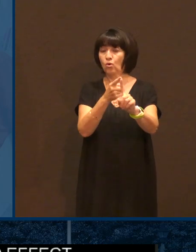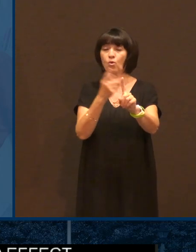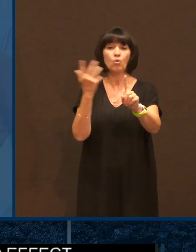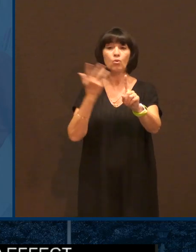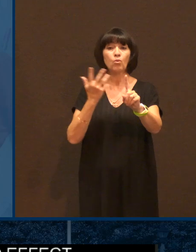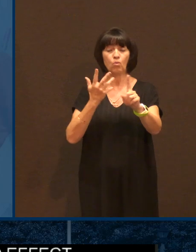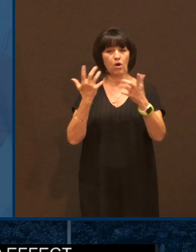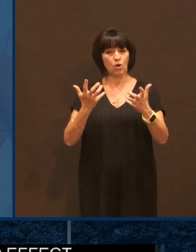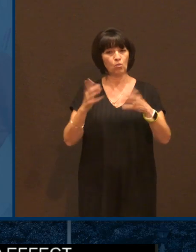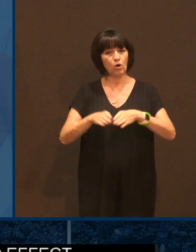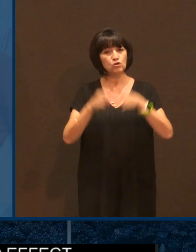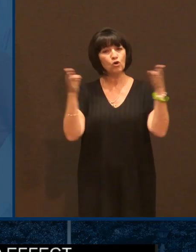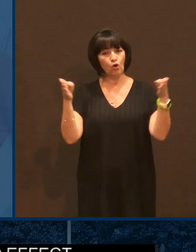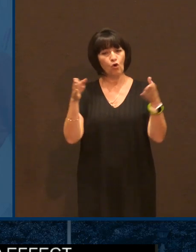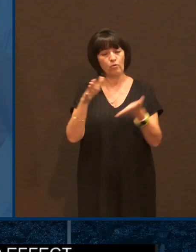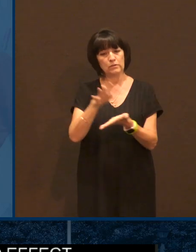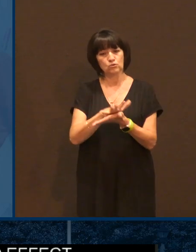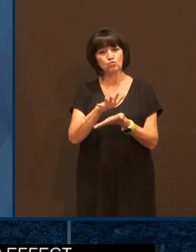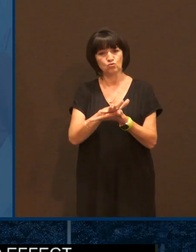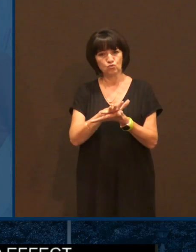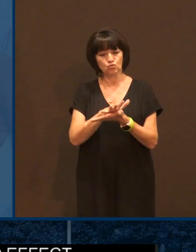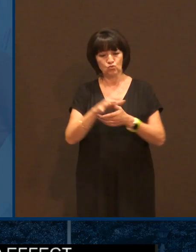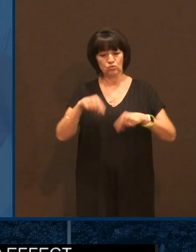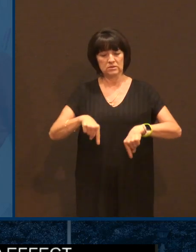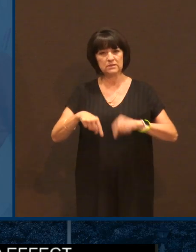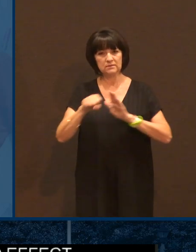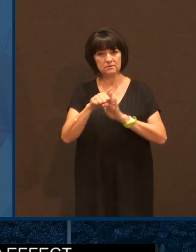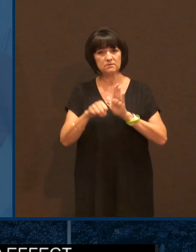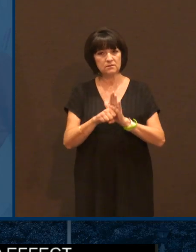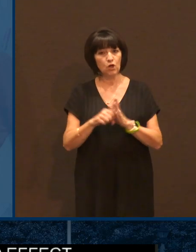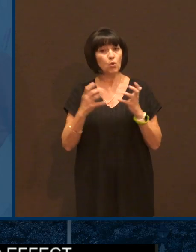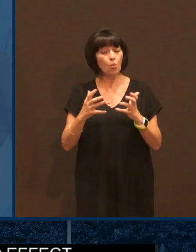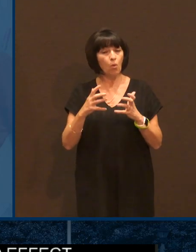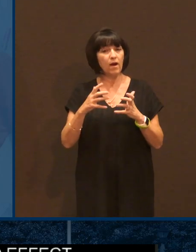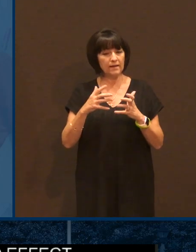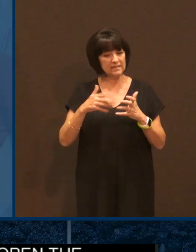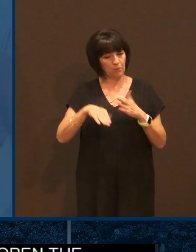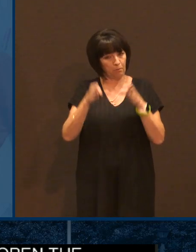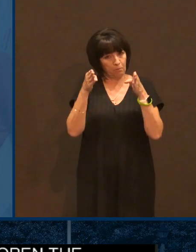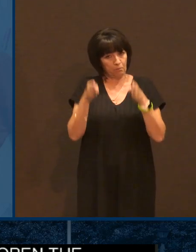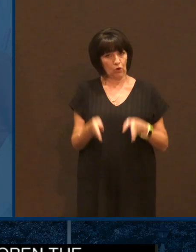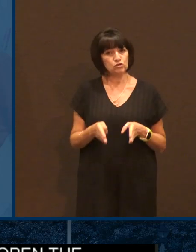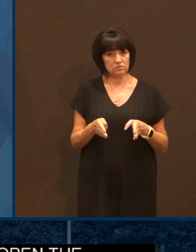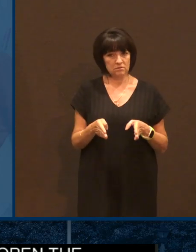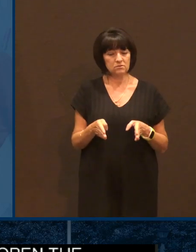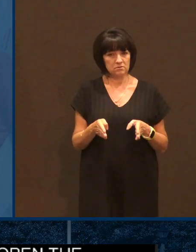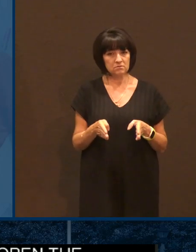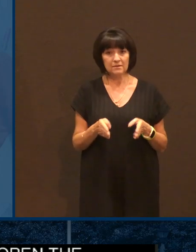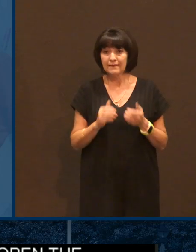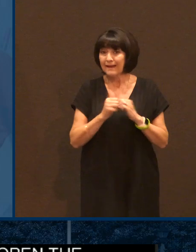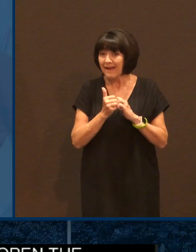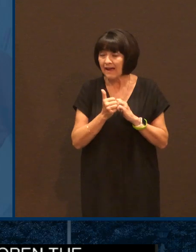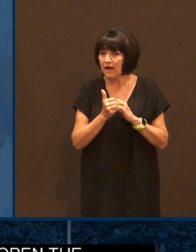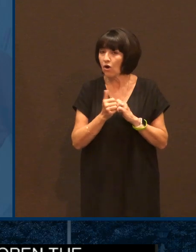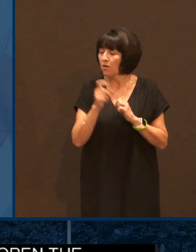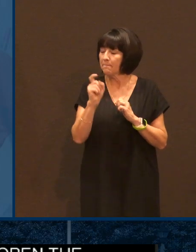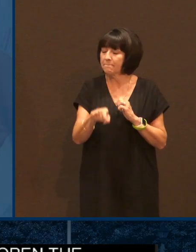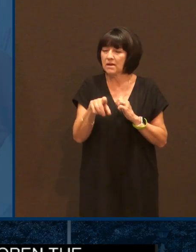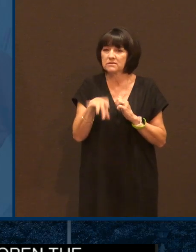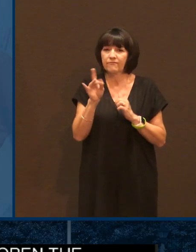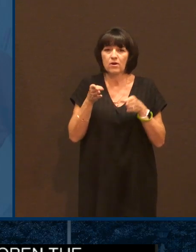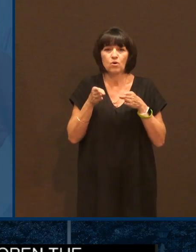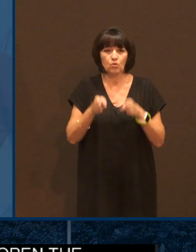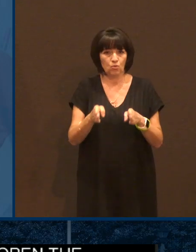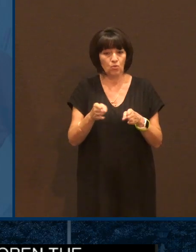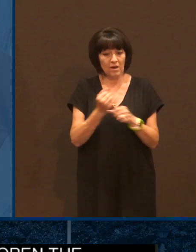to get to as much in-person instruction as we can, but to do in a way that's safe for students and, more importantly, to a